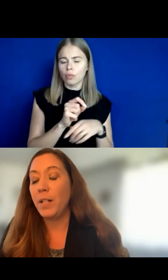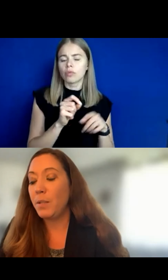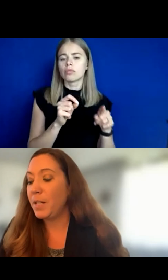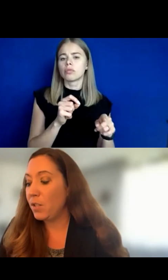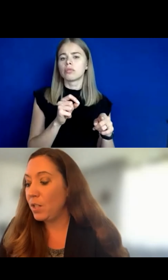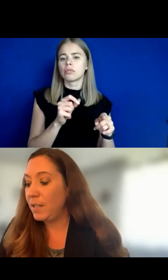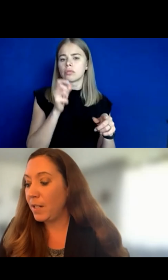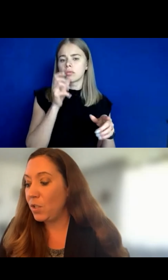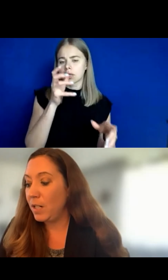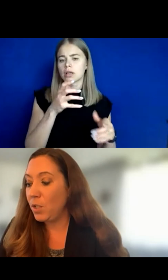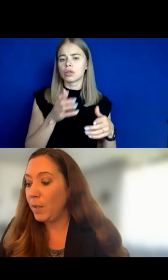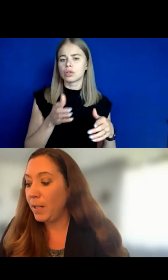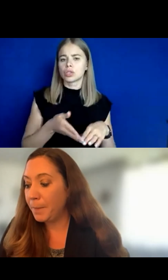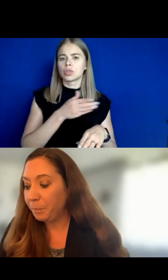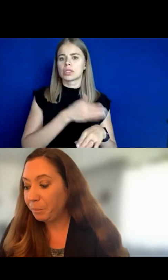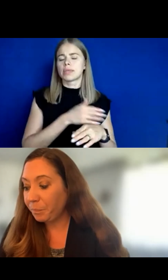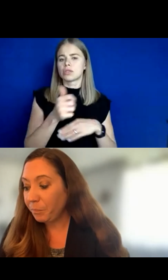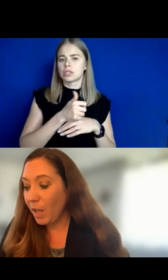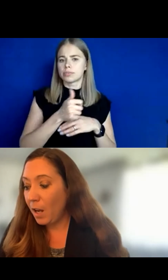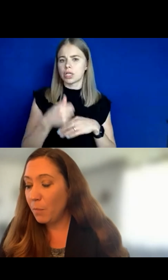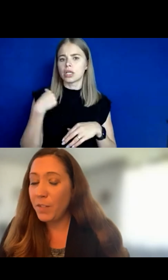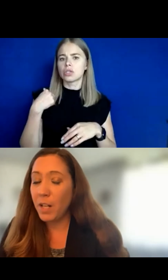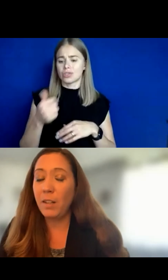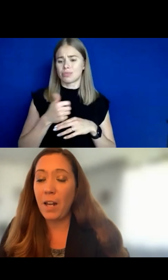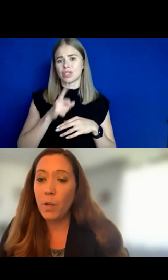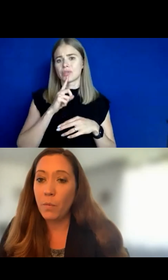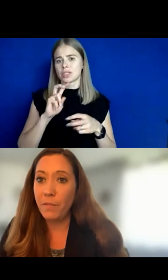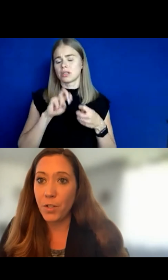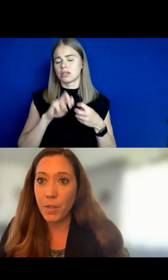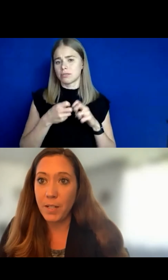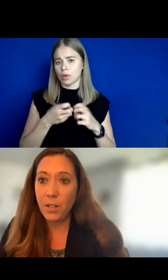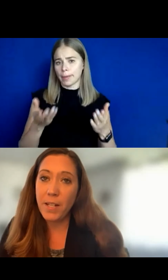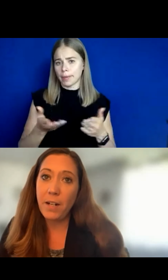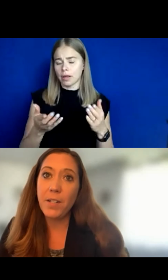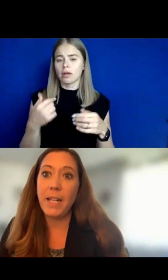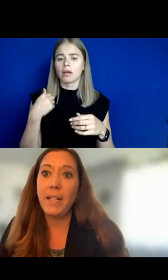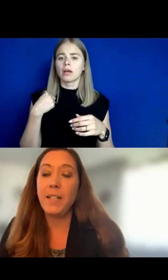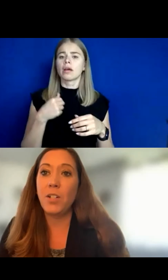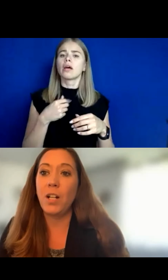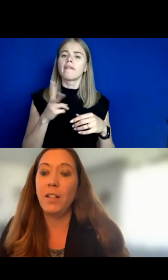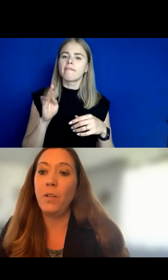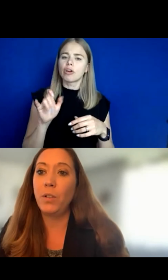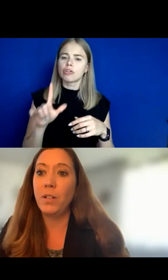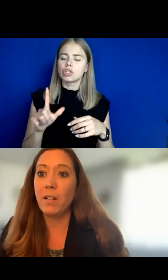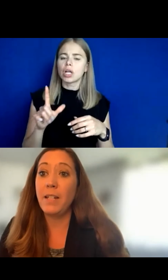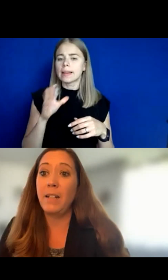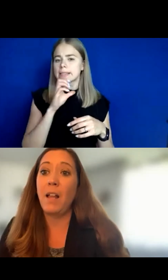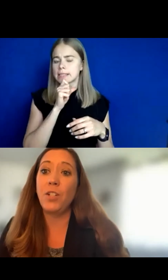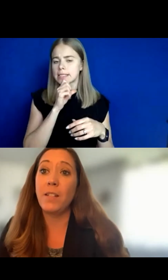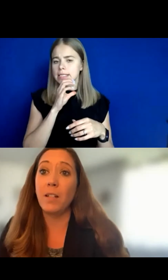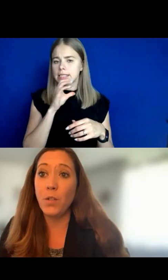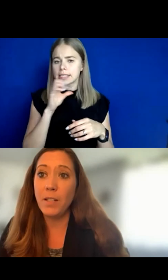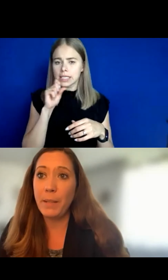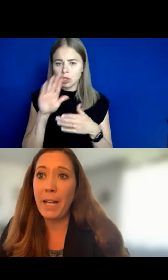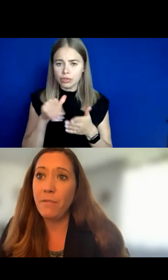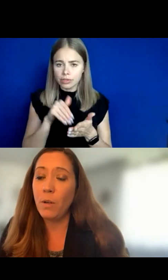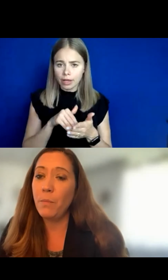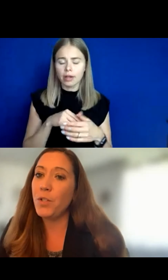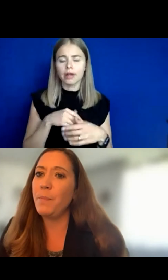because transportation is such an issue here. We've done a lot of work with virtual senior centers. Sandy touched on the Older Adults Technology